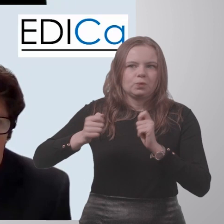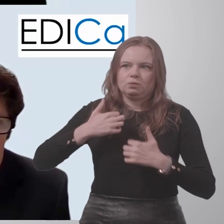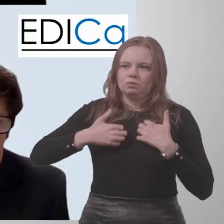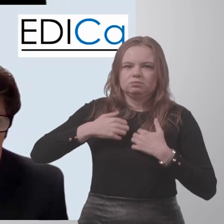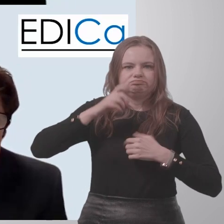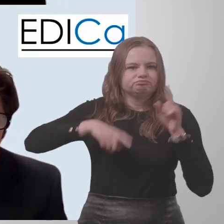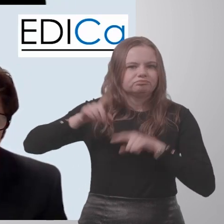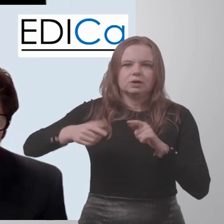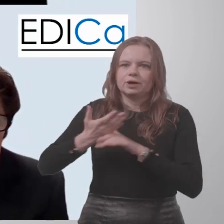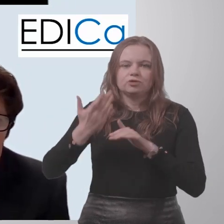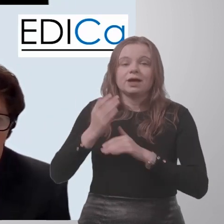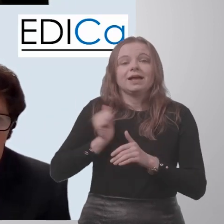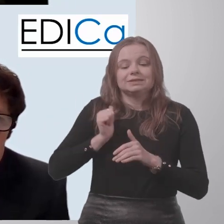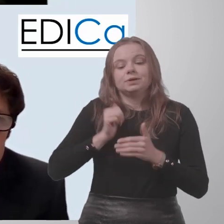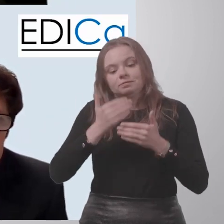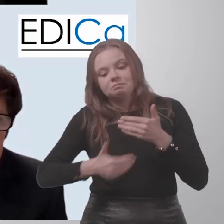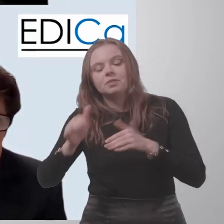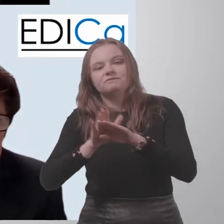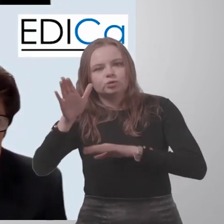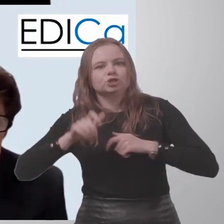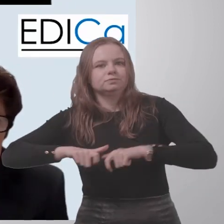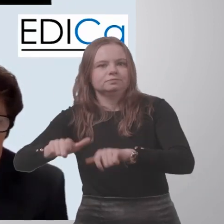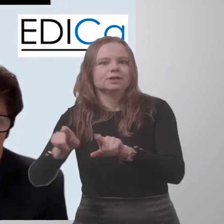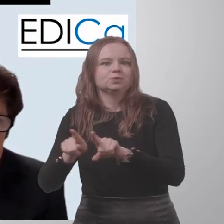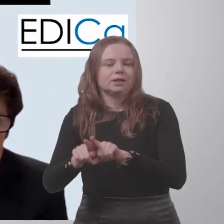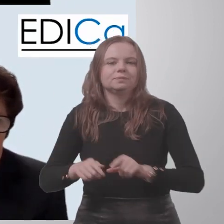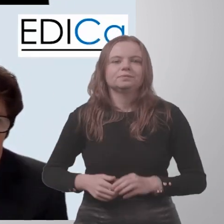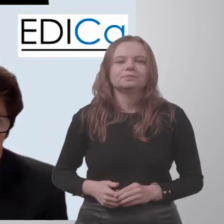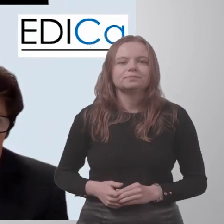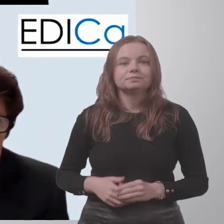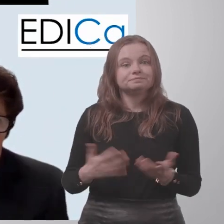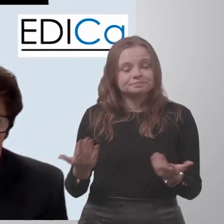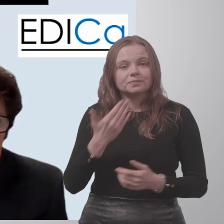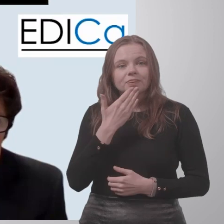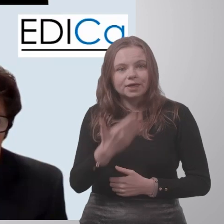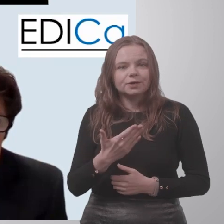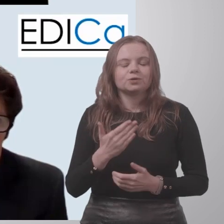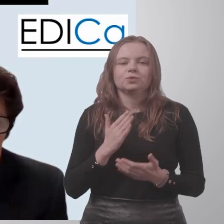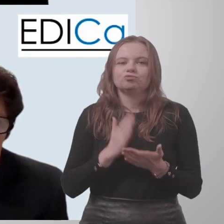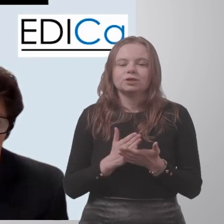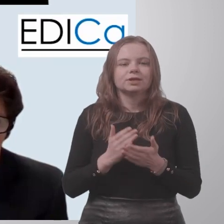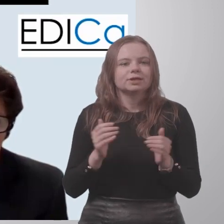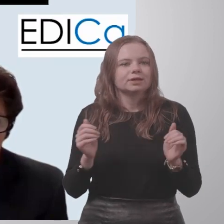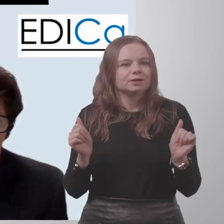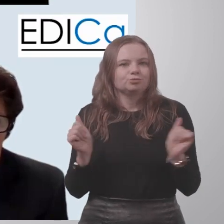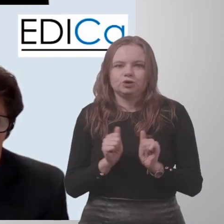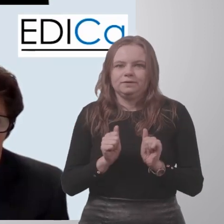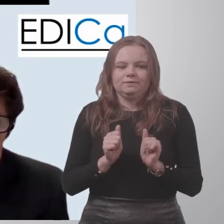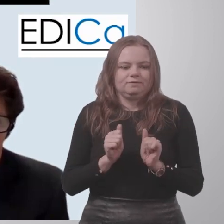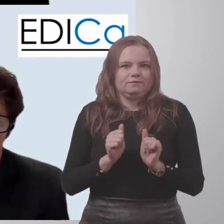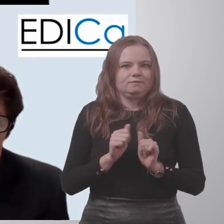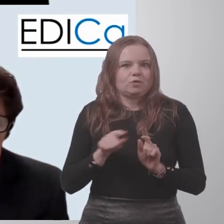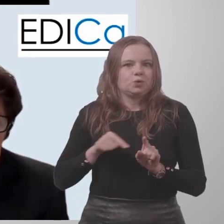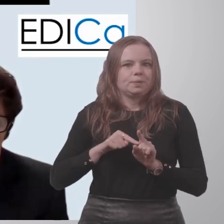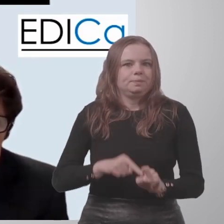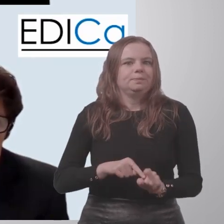into the future as well. James, thank you so much. And just a really brief follow-up from yourself. Over